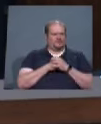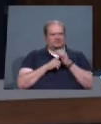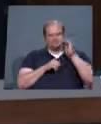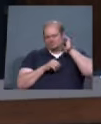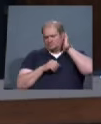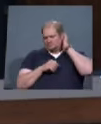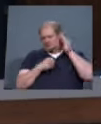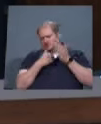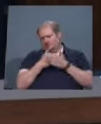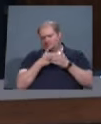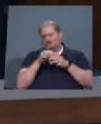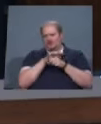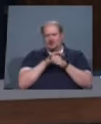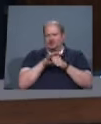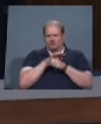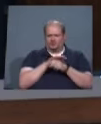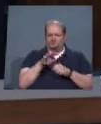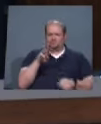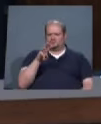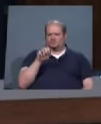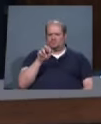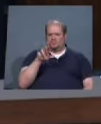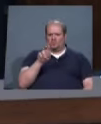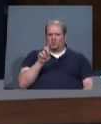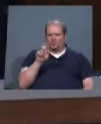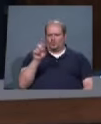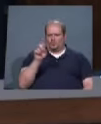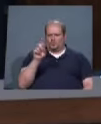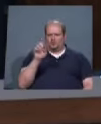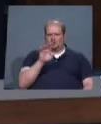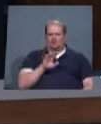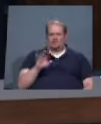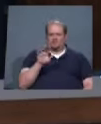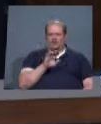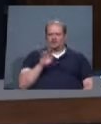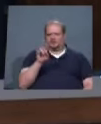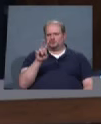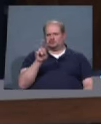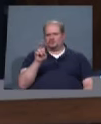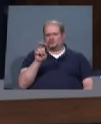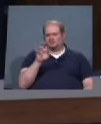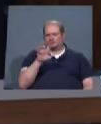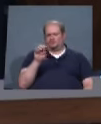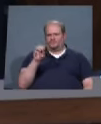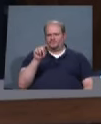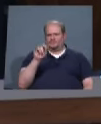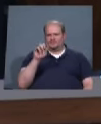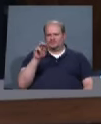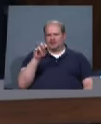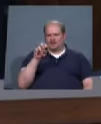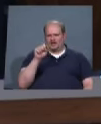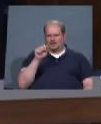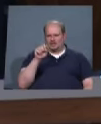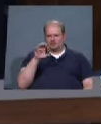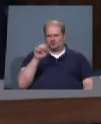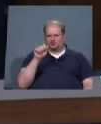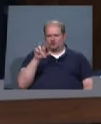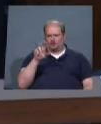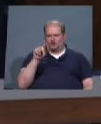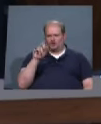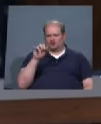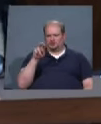in the neighborhood in Ward 1 about 250 tires, car